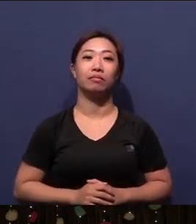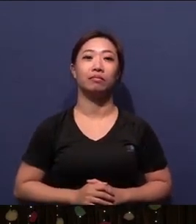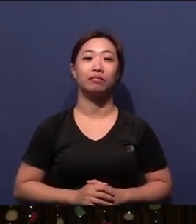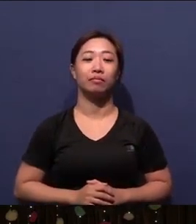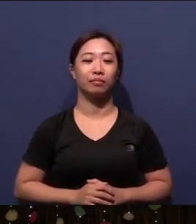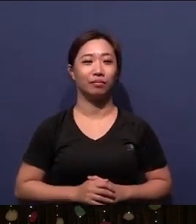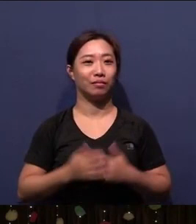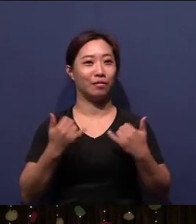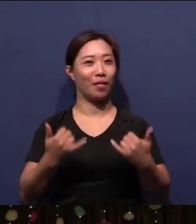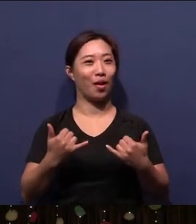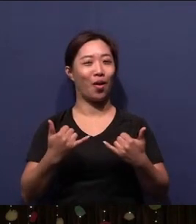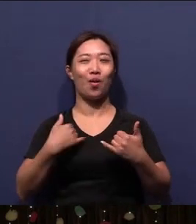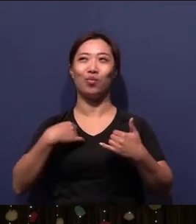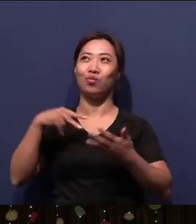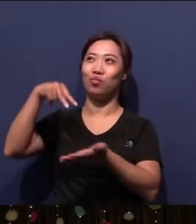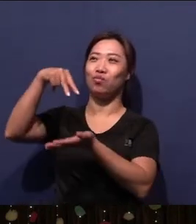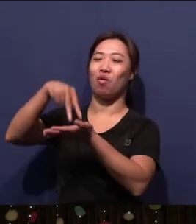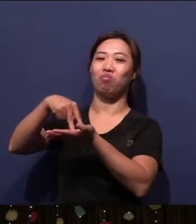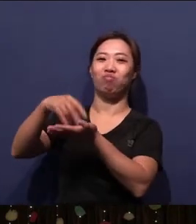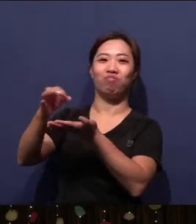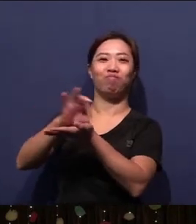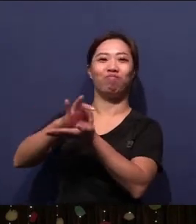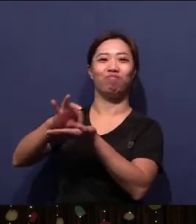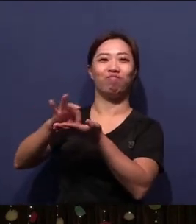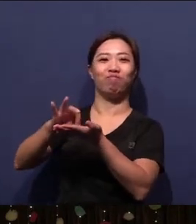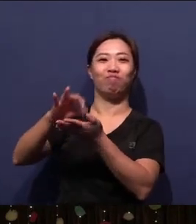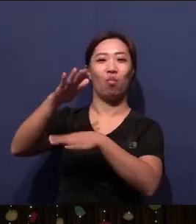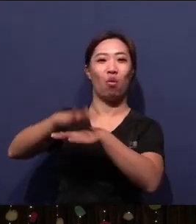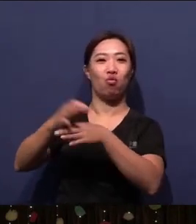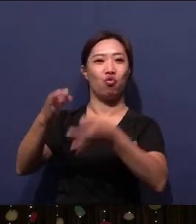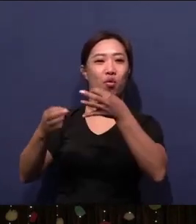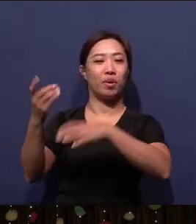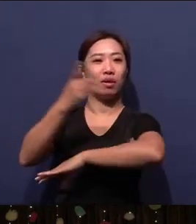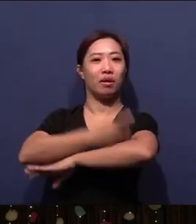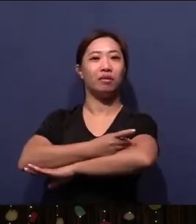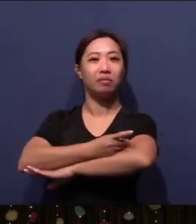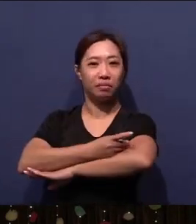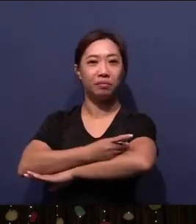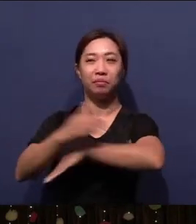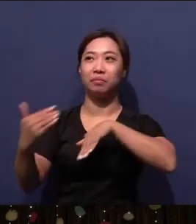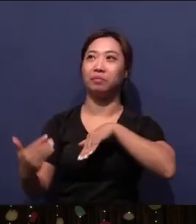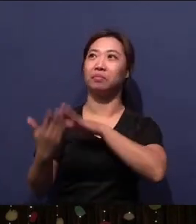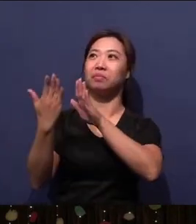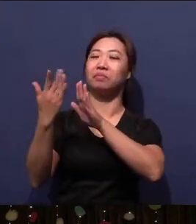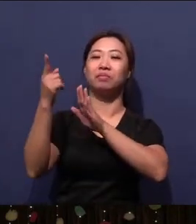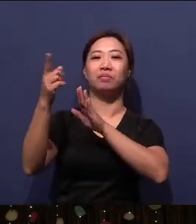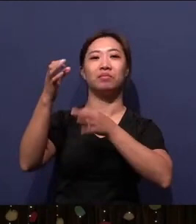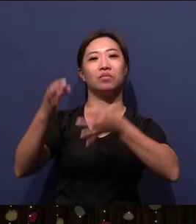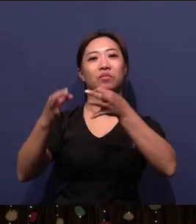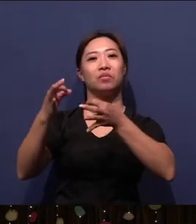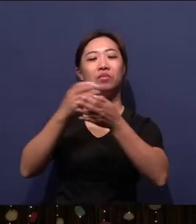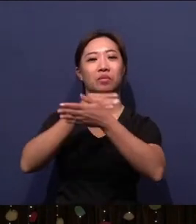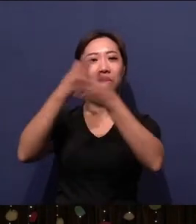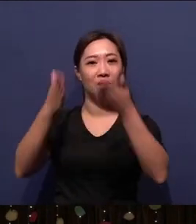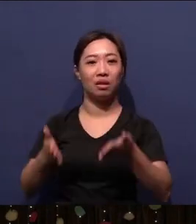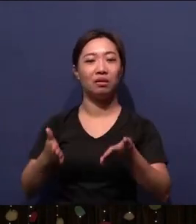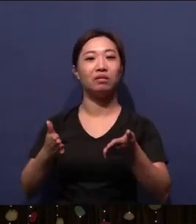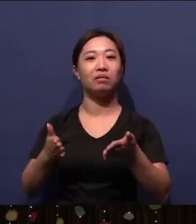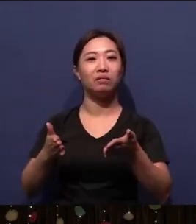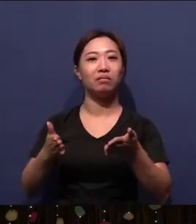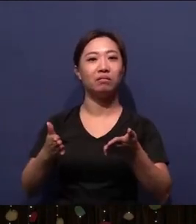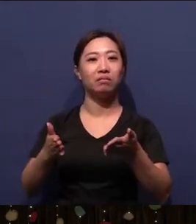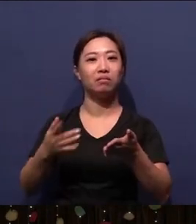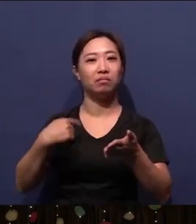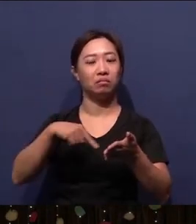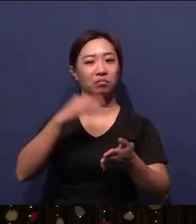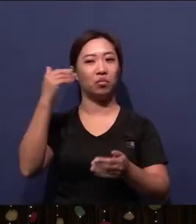And as we stand accountable before the judgment, judging Messiah on Judgment Day, we need to stand